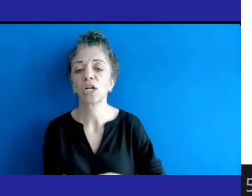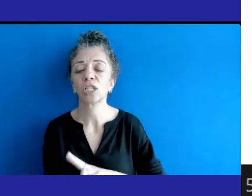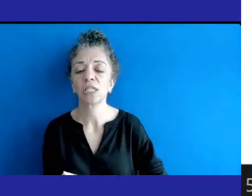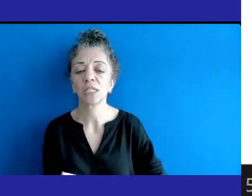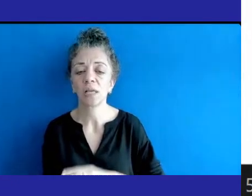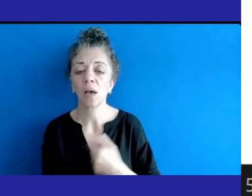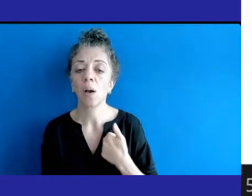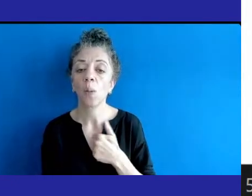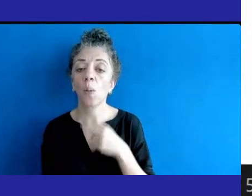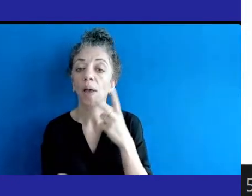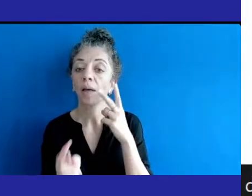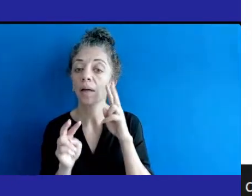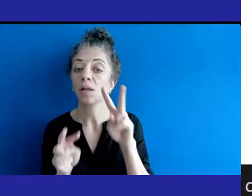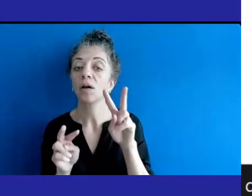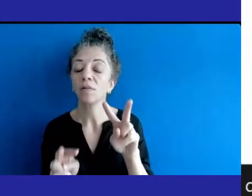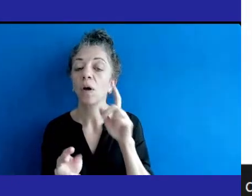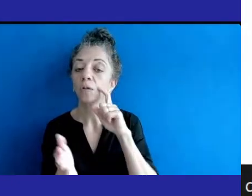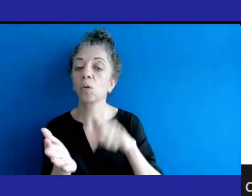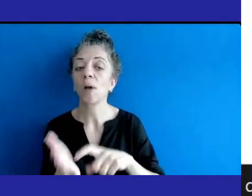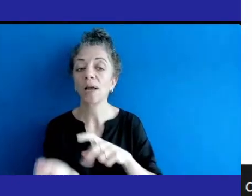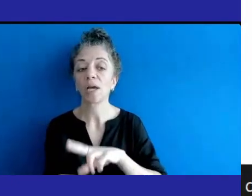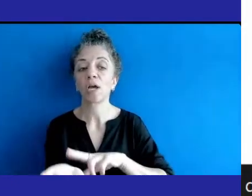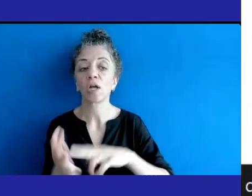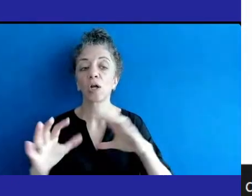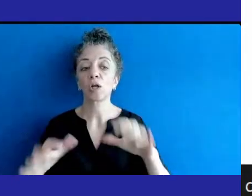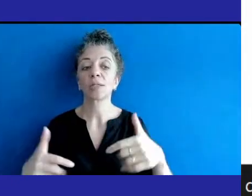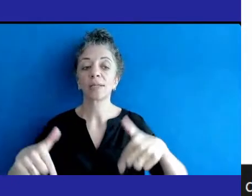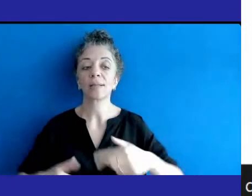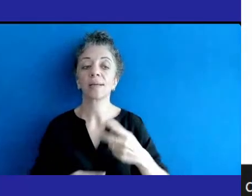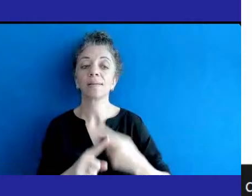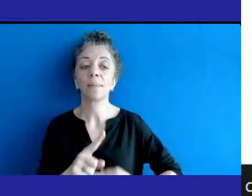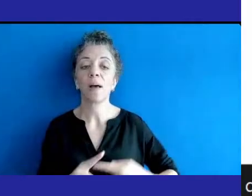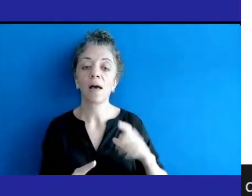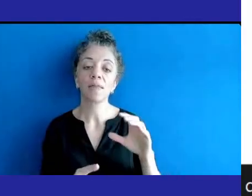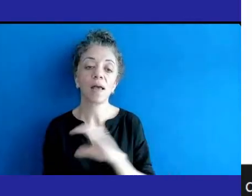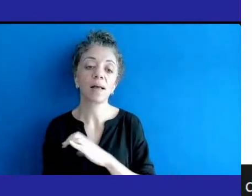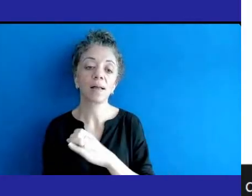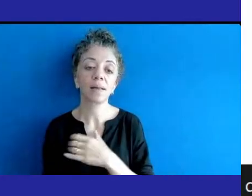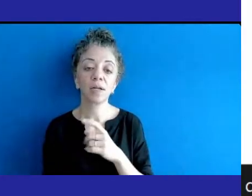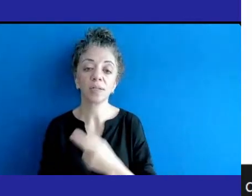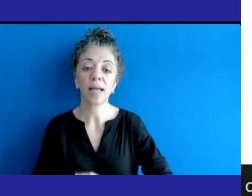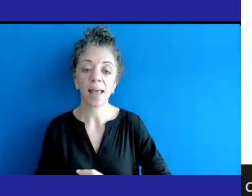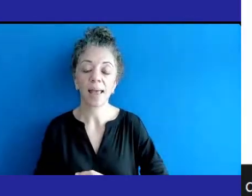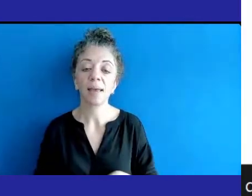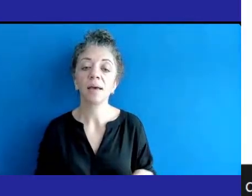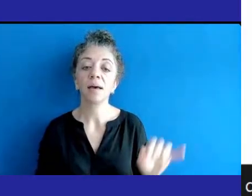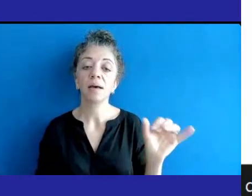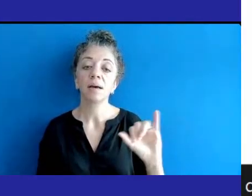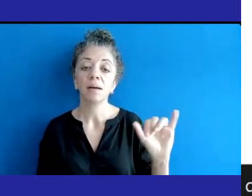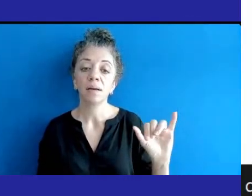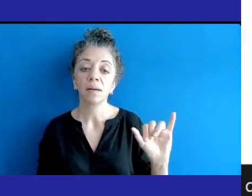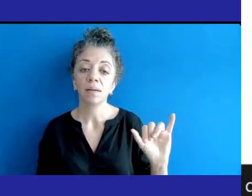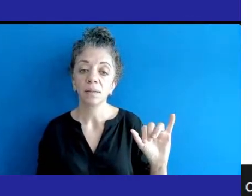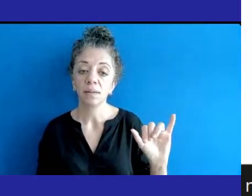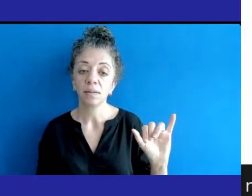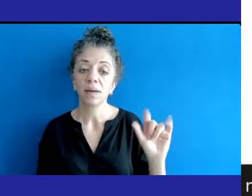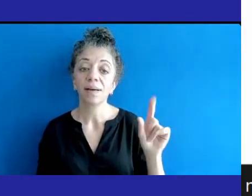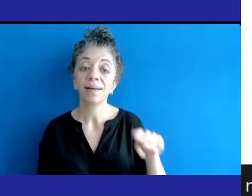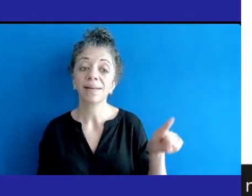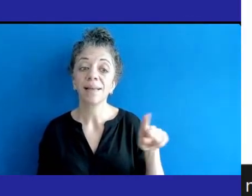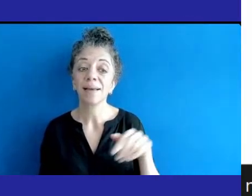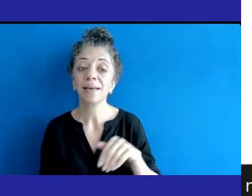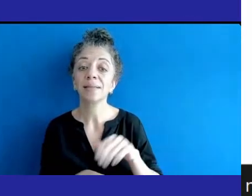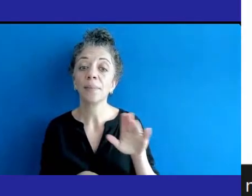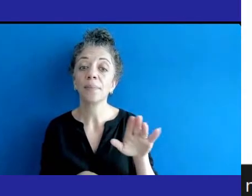our nurses this month at the Clinical Ladder Program Day, but also as they submit their professional portfolios at the end